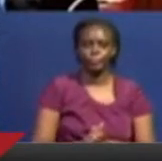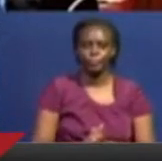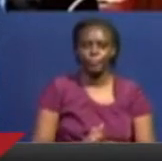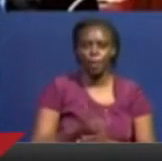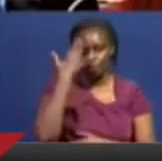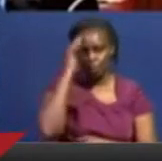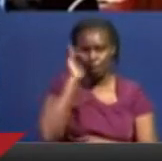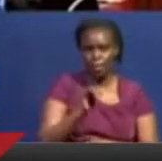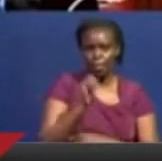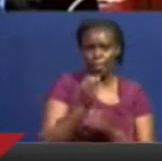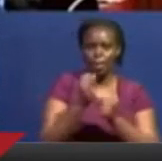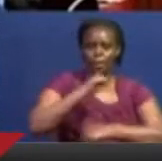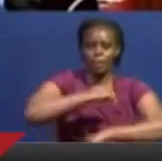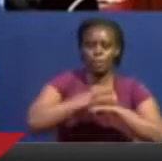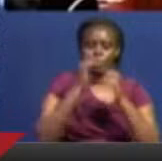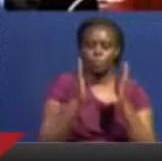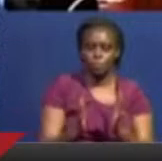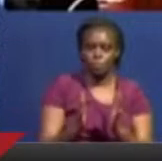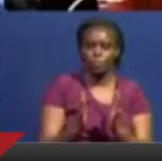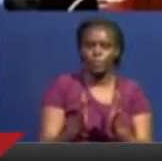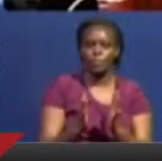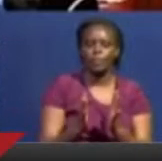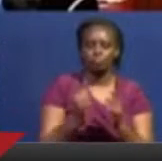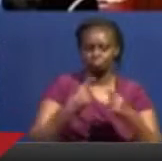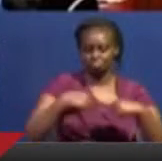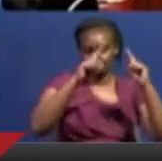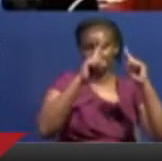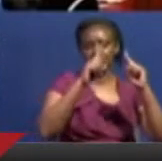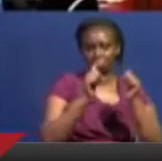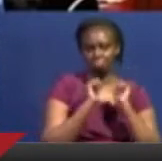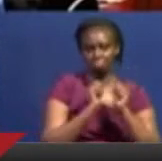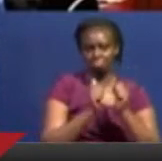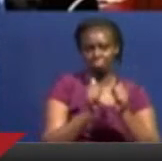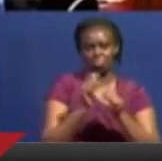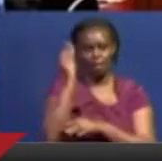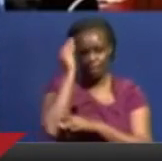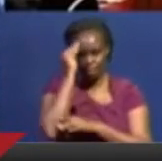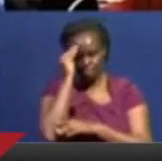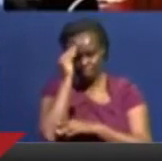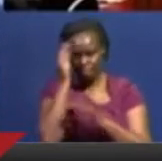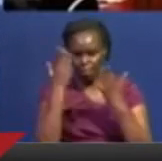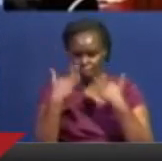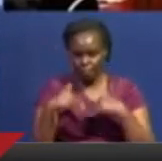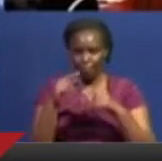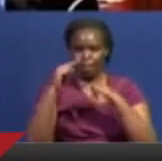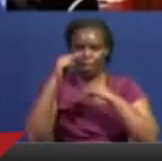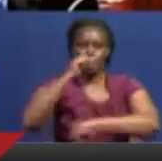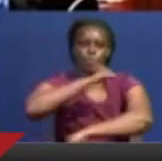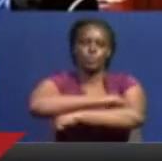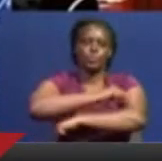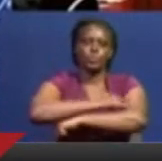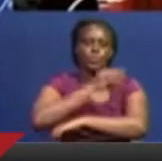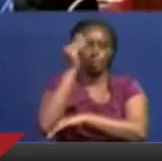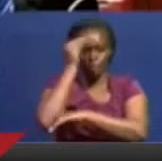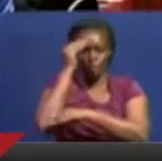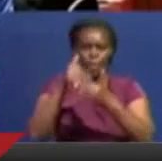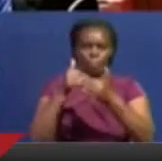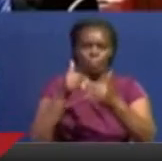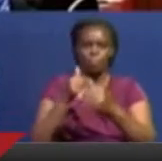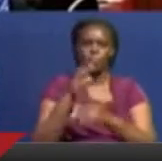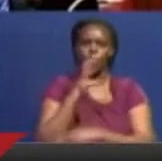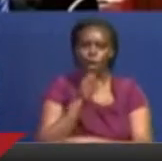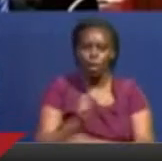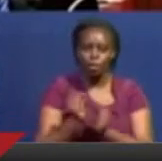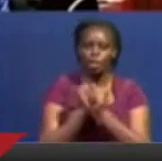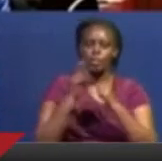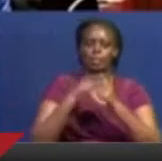worth noting that many students are excelling in their studies and completing secondary school before the age